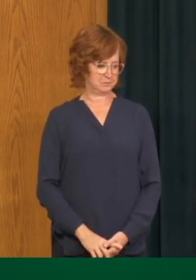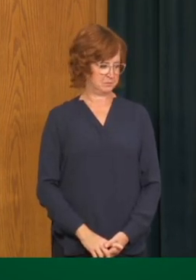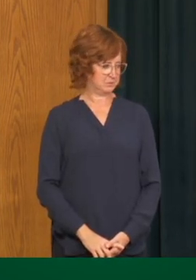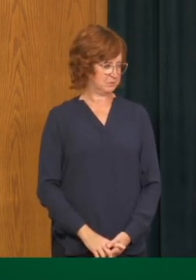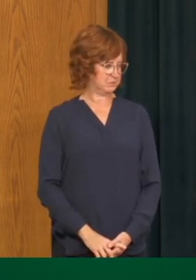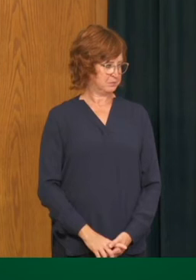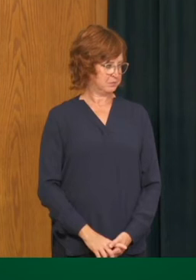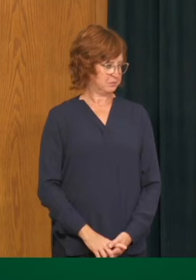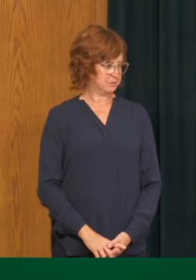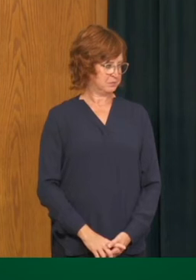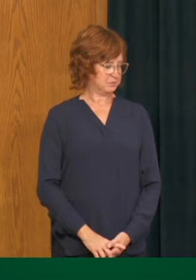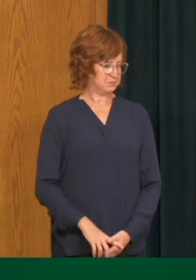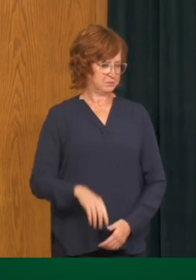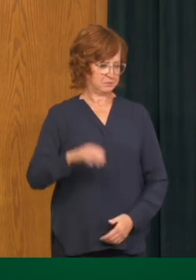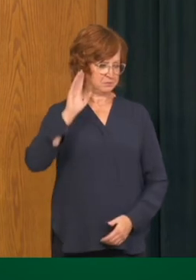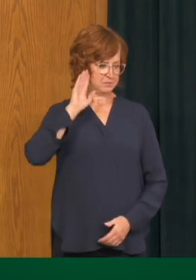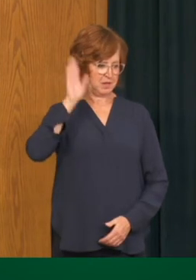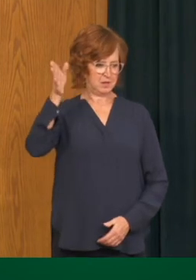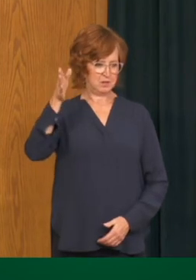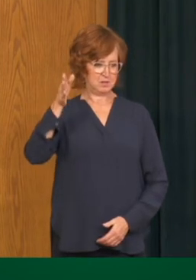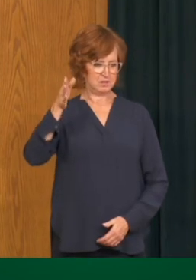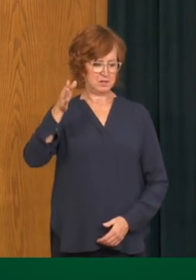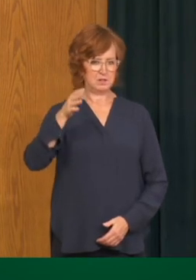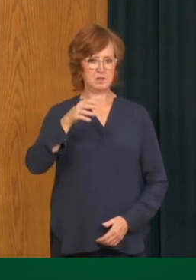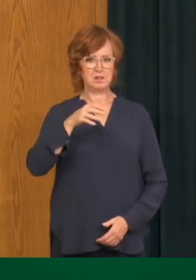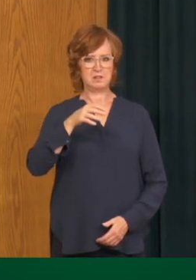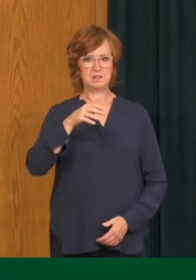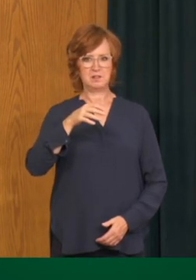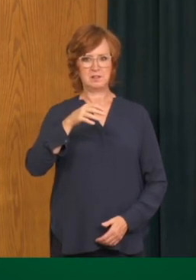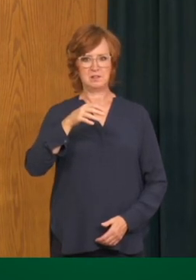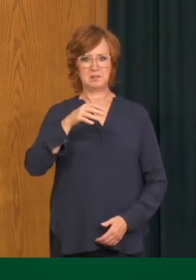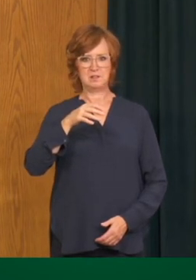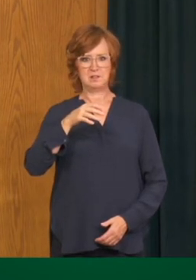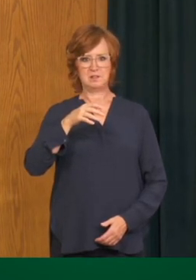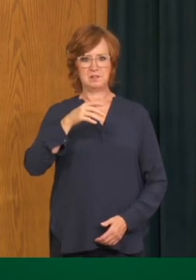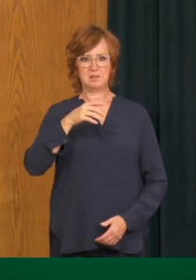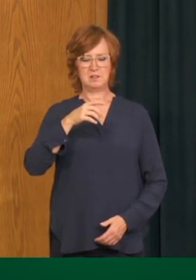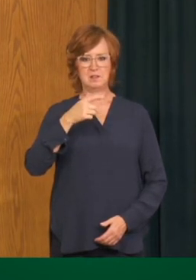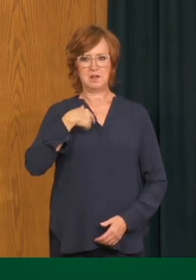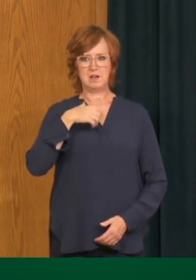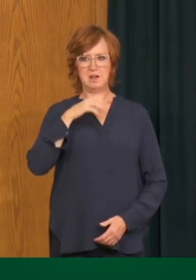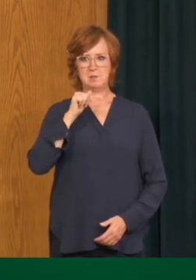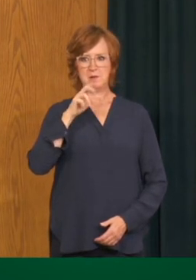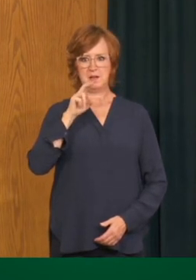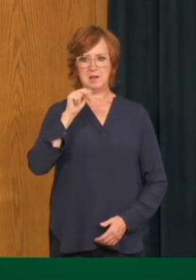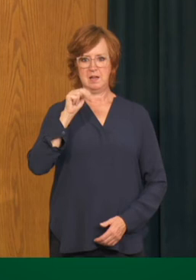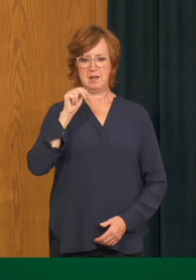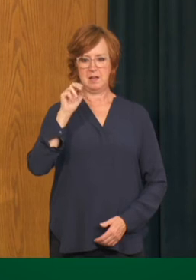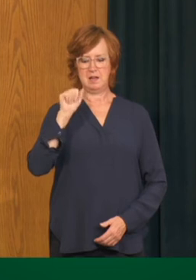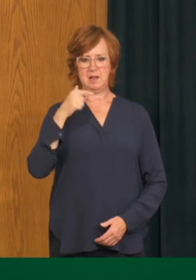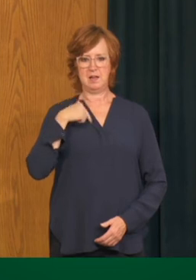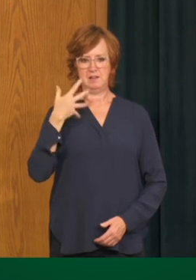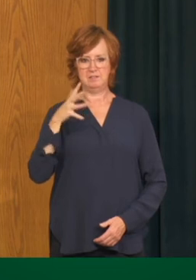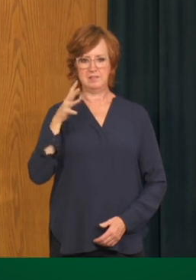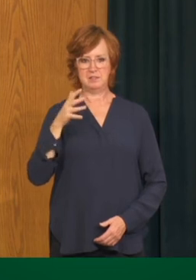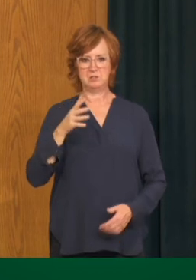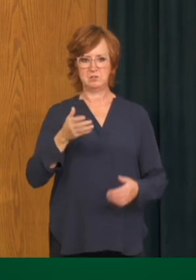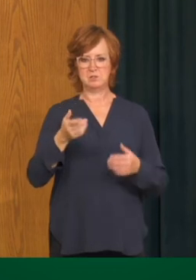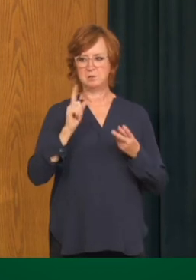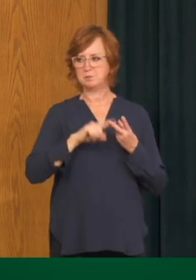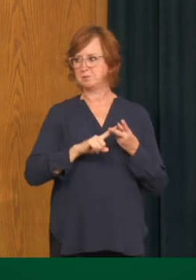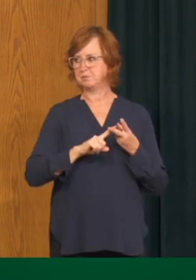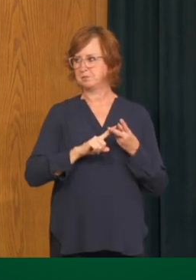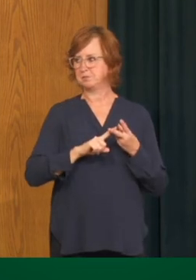Can't hear you, Alicia. I think you guys unmuted the wrong person. This is Anna from Global, and I already asked my question. Okay.